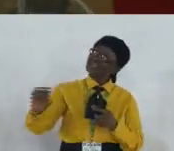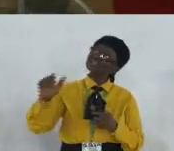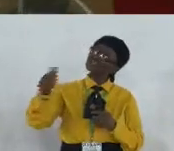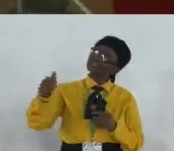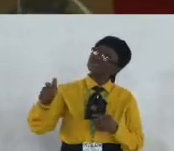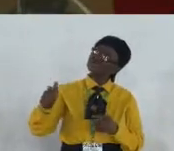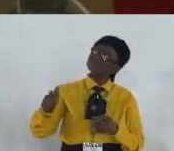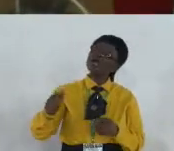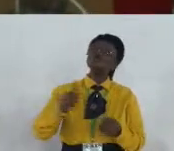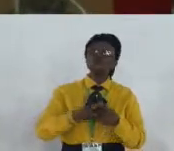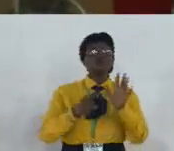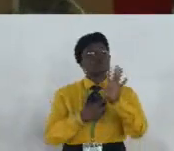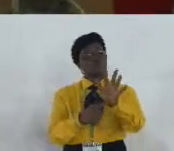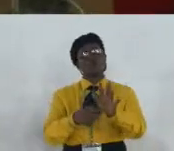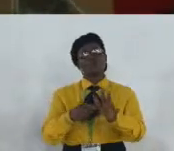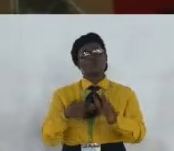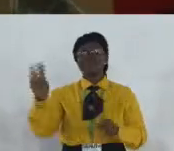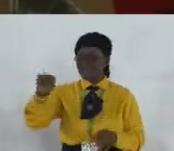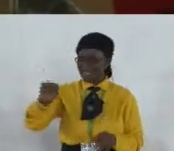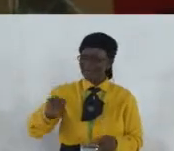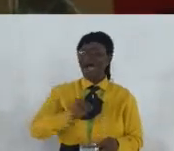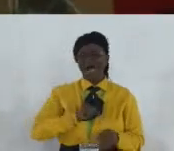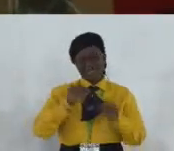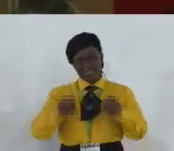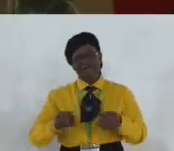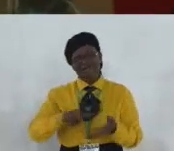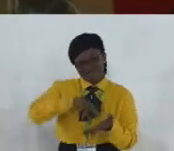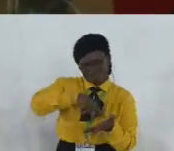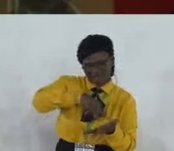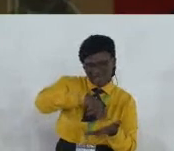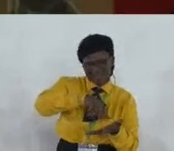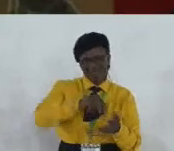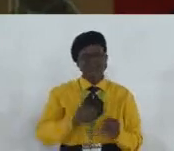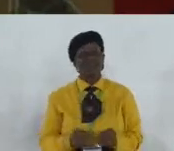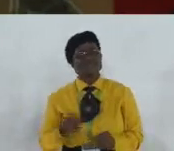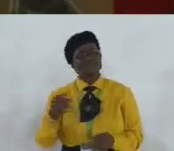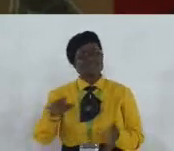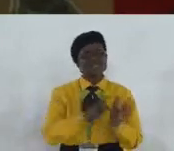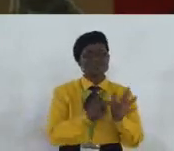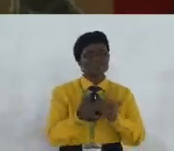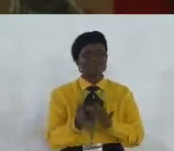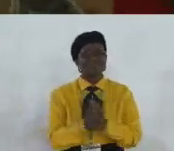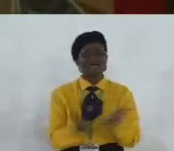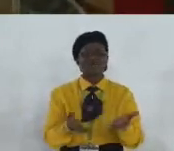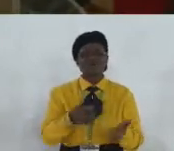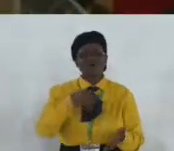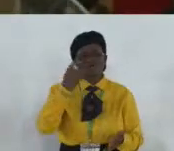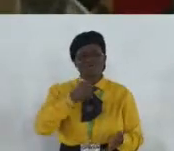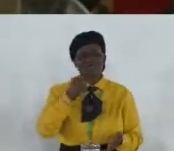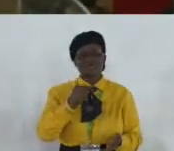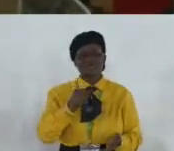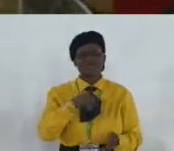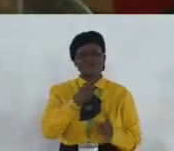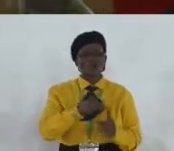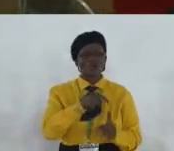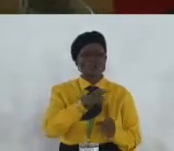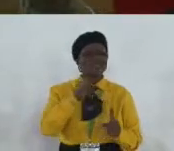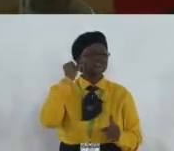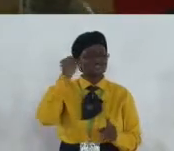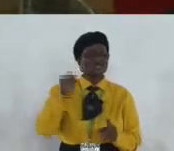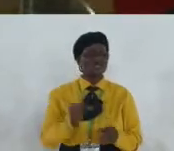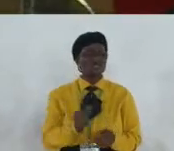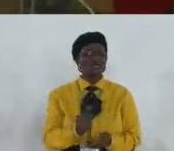God heard and moved. The Bible said, when she got up, she